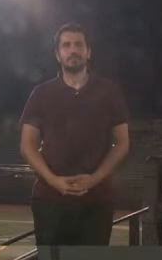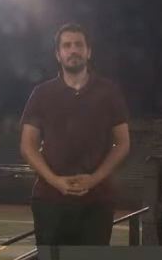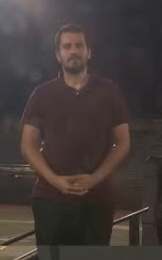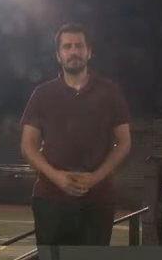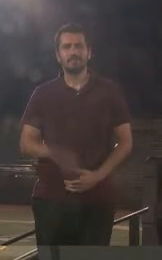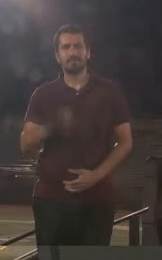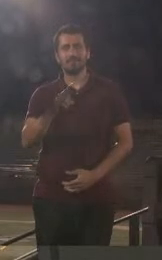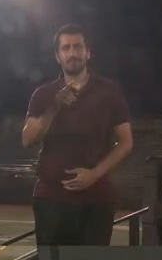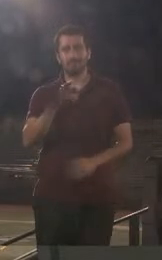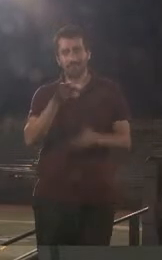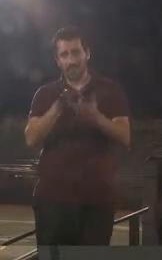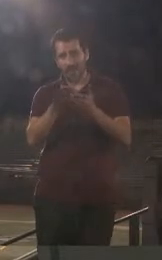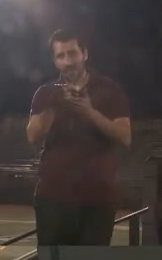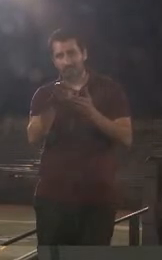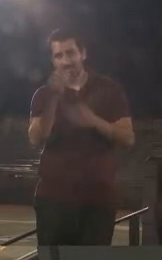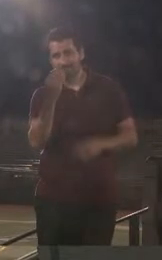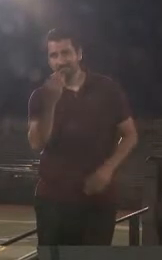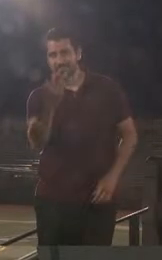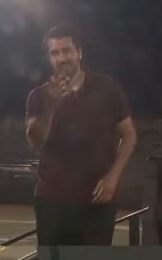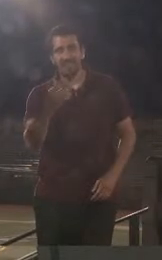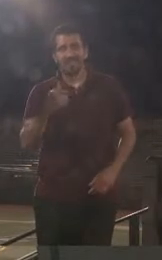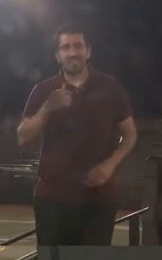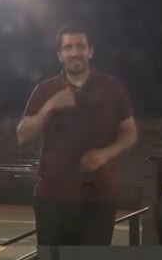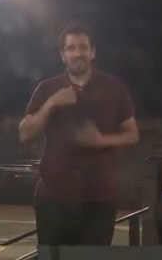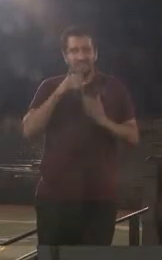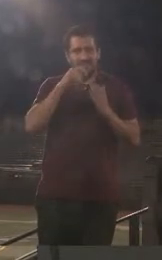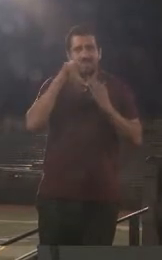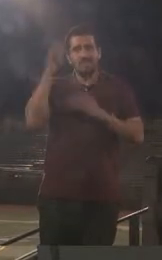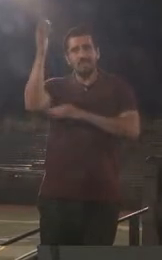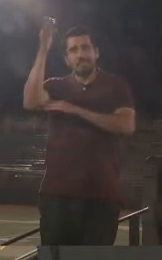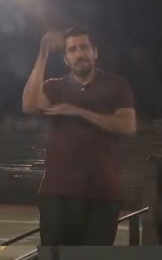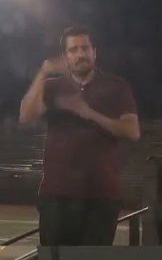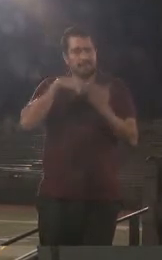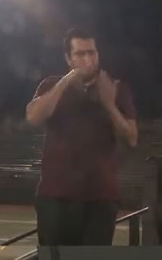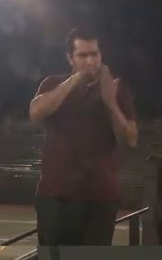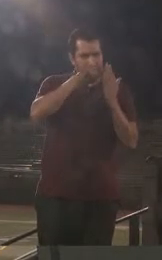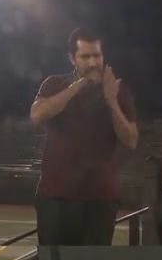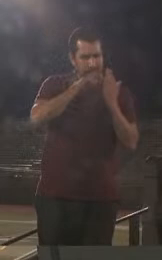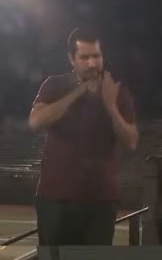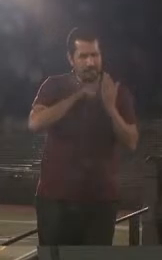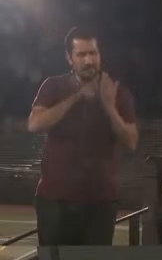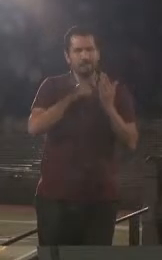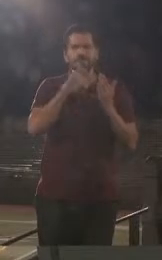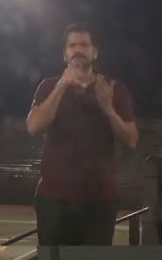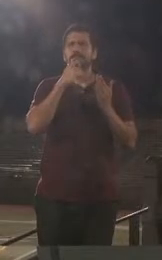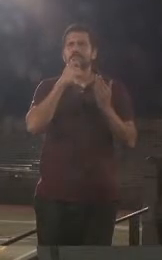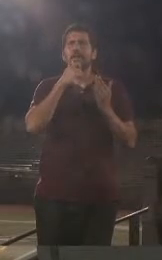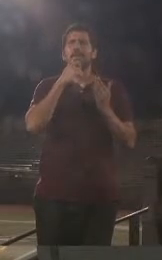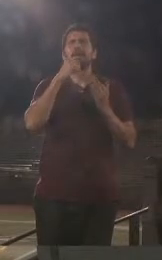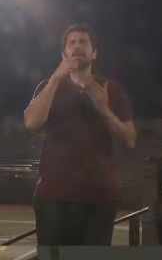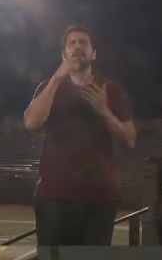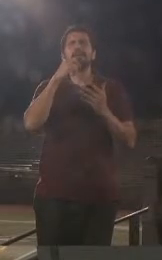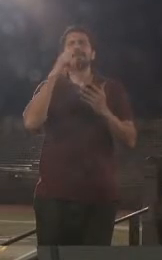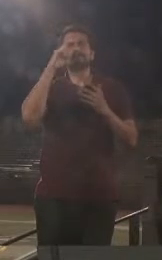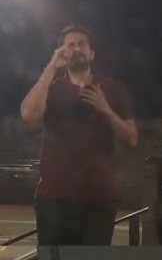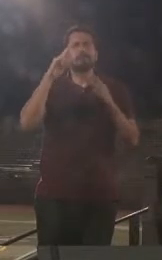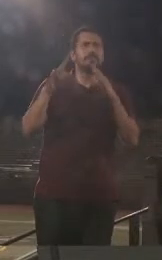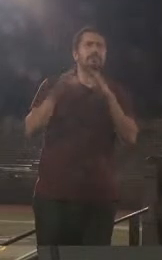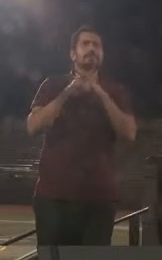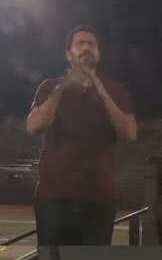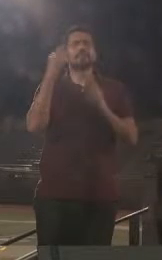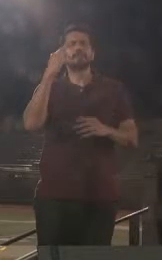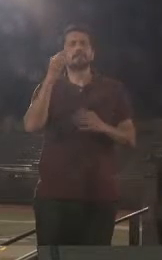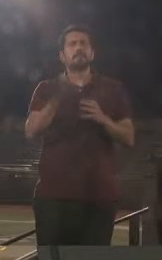But to be completely honest, while writing my speech for our graduating class, I realized something significant. I realized that these